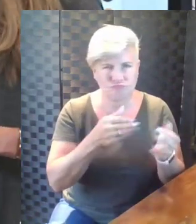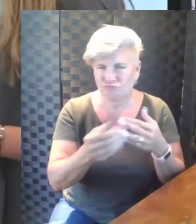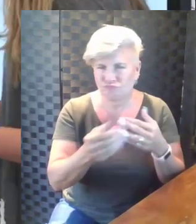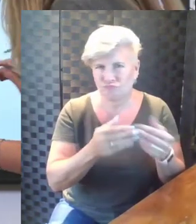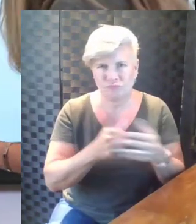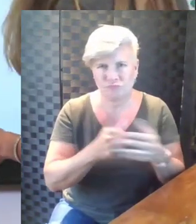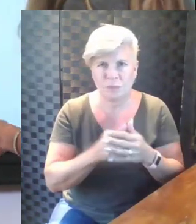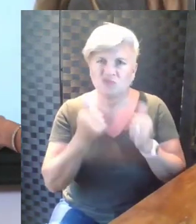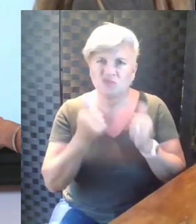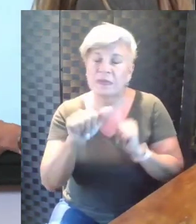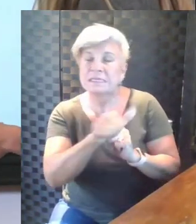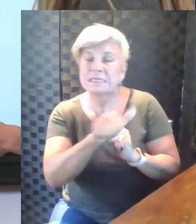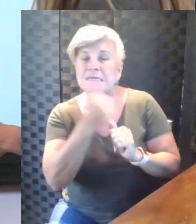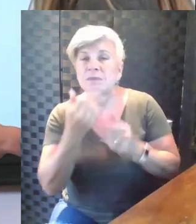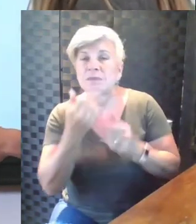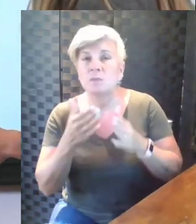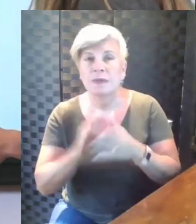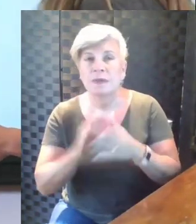let's try it a different way.